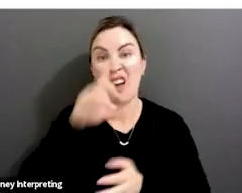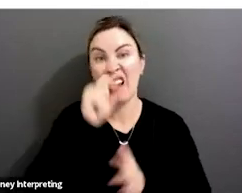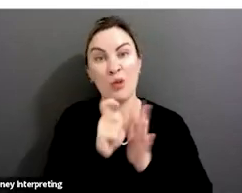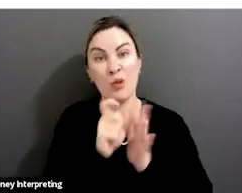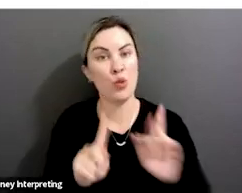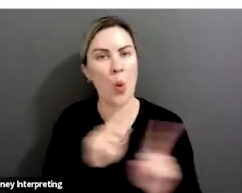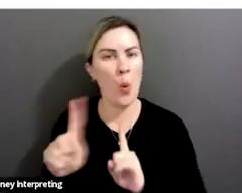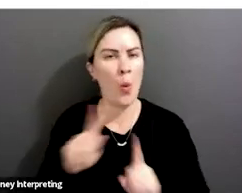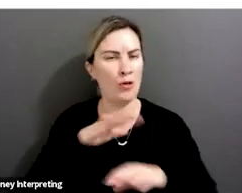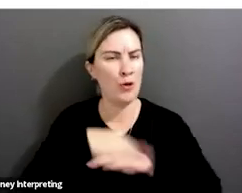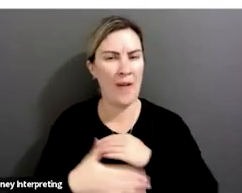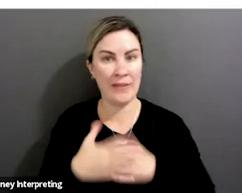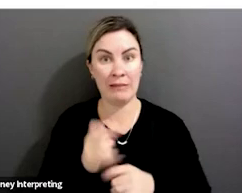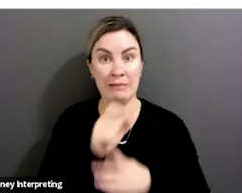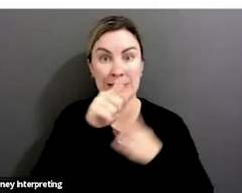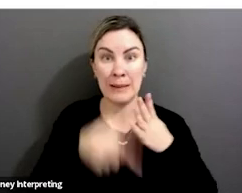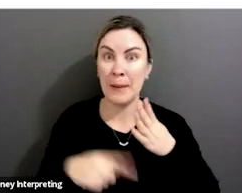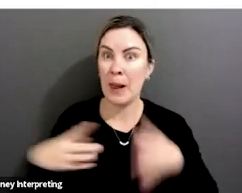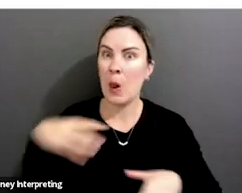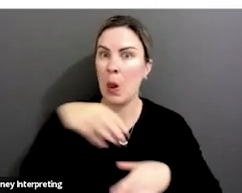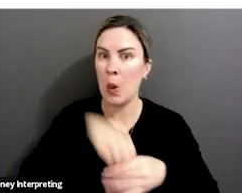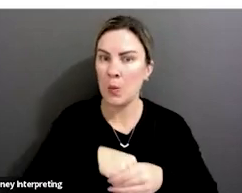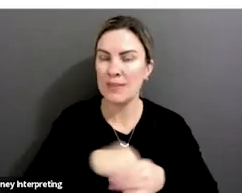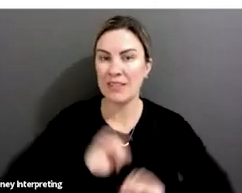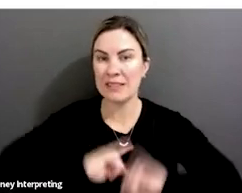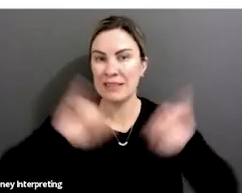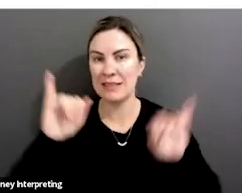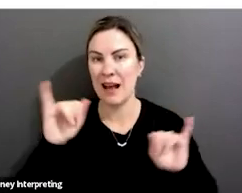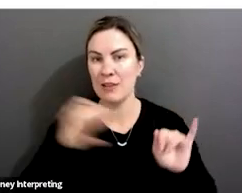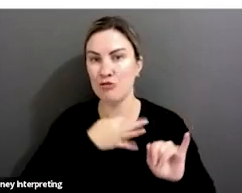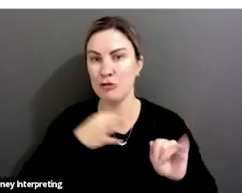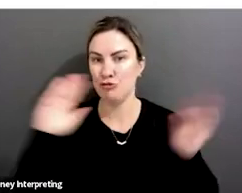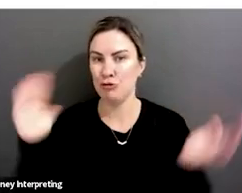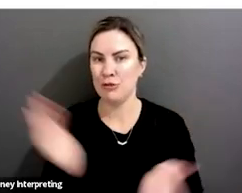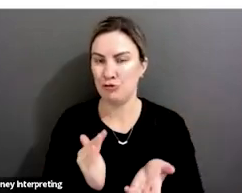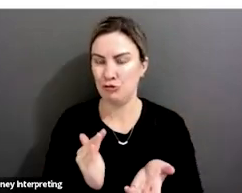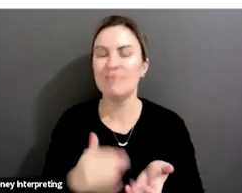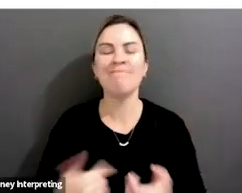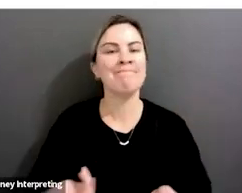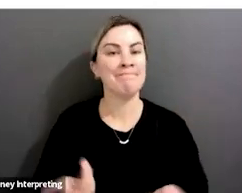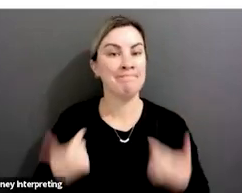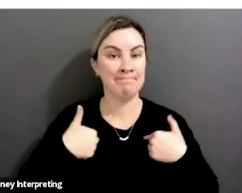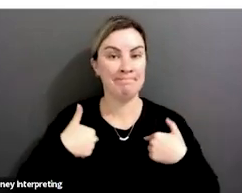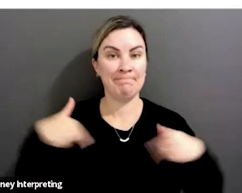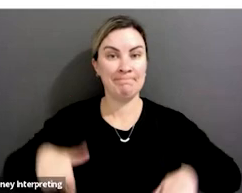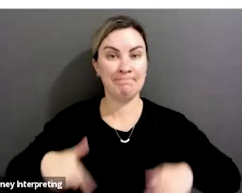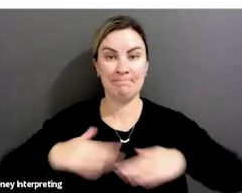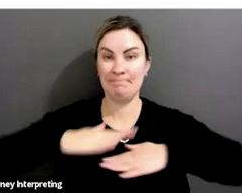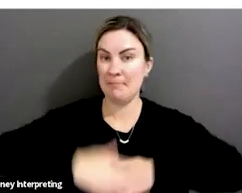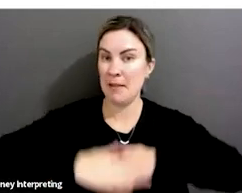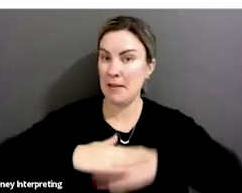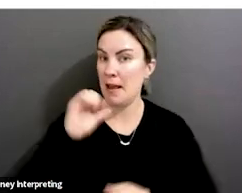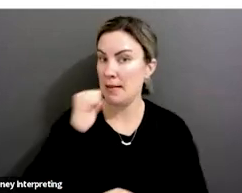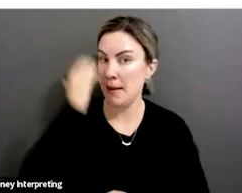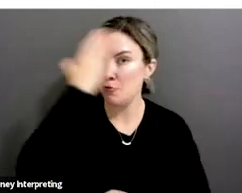risk reduction. I have the pleasure of joining everyone today from the land of the Gadigal people of the Eora Nation, and I'd like to pay my